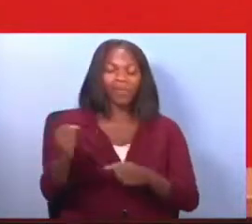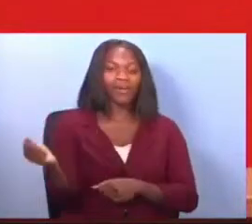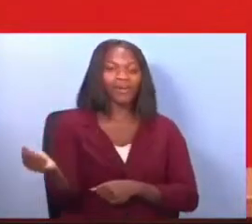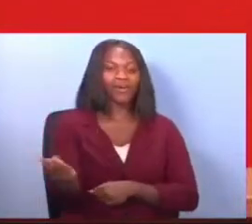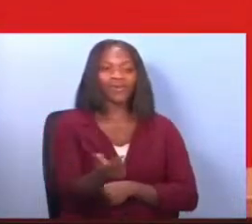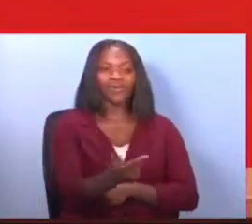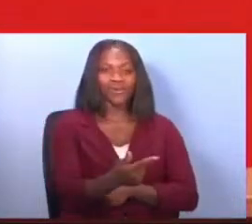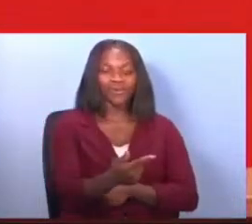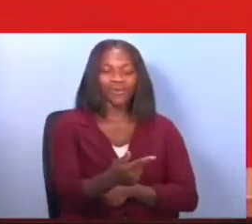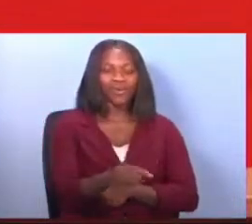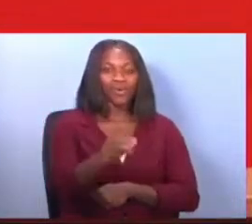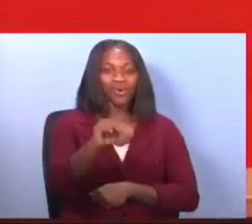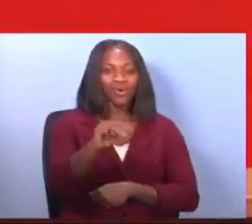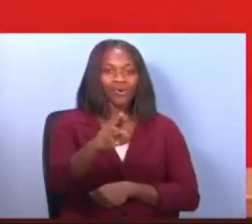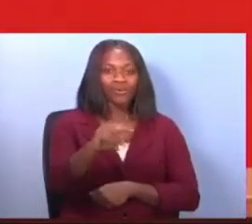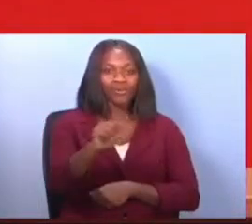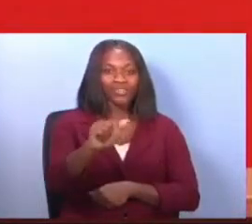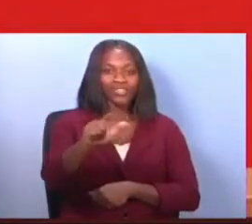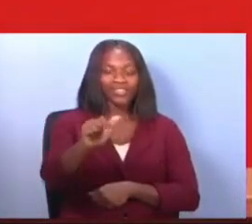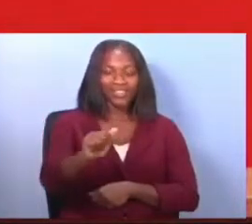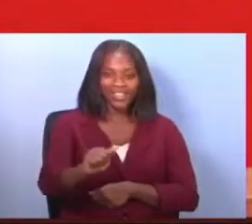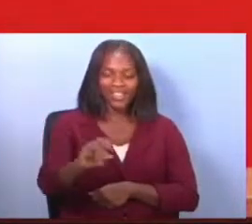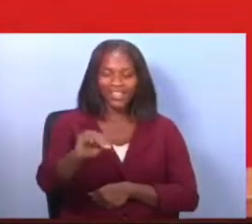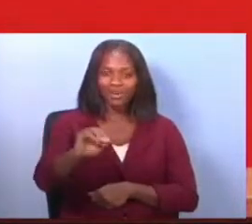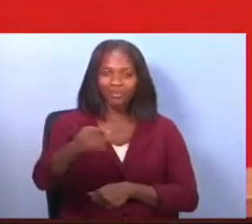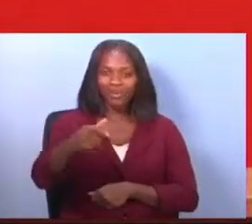So, Muntala Mohammed, don't worry.